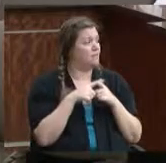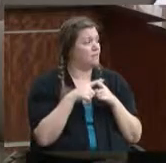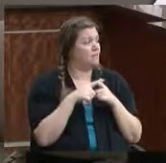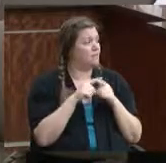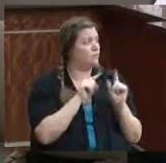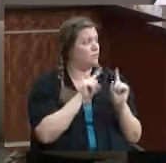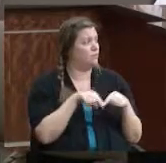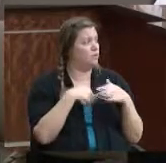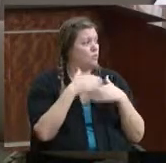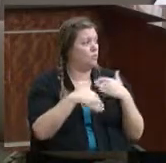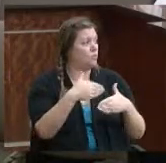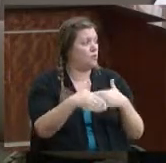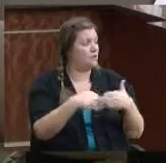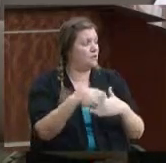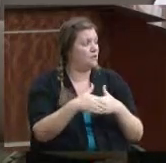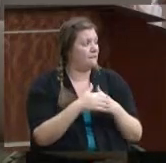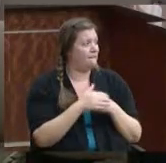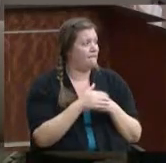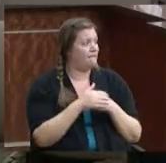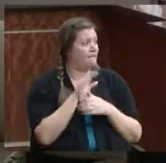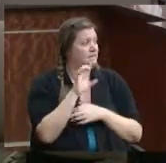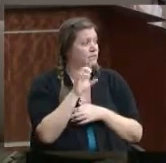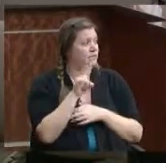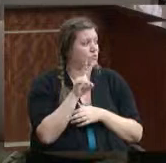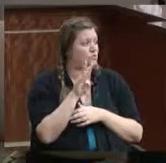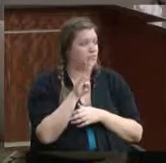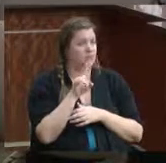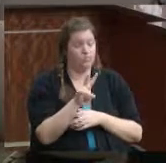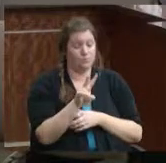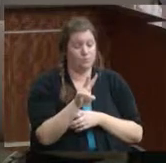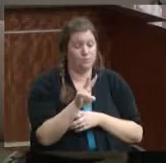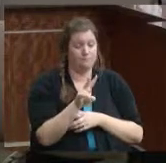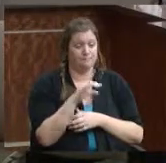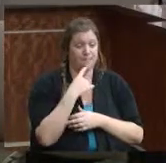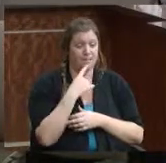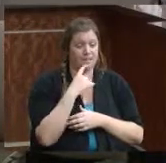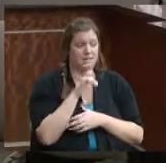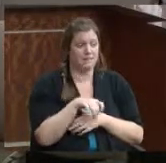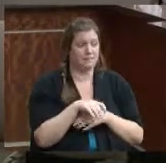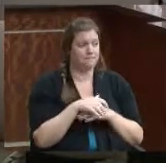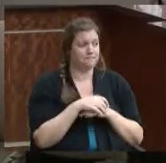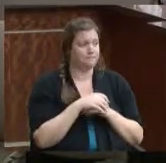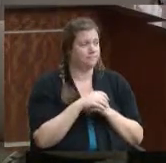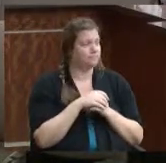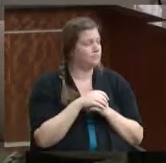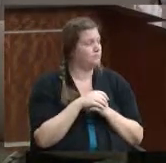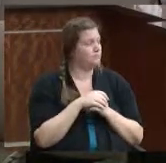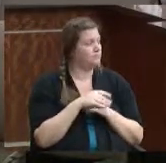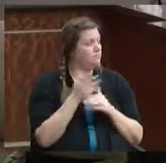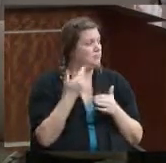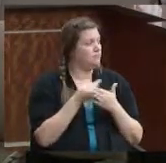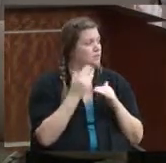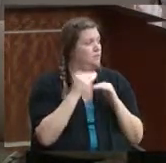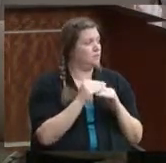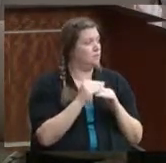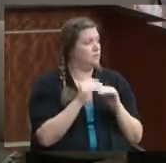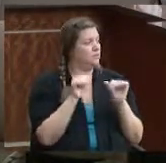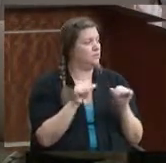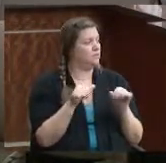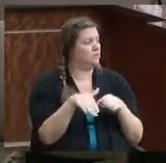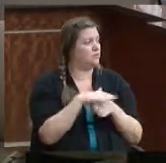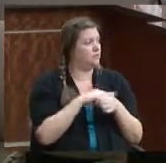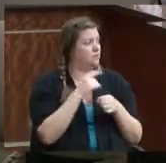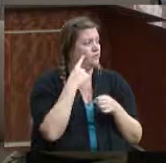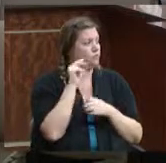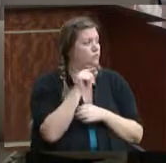we go on, and it's C2B2. It says maximum allowable coverage